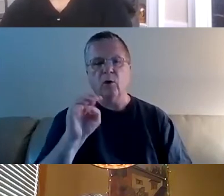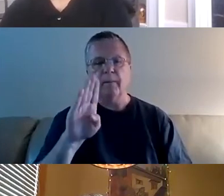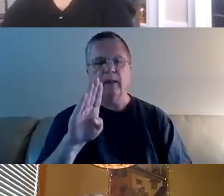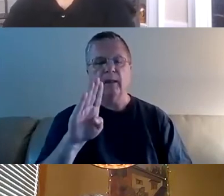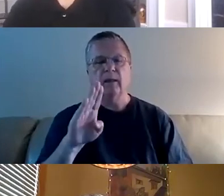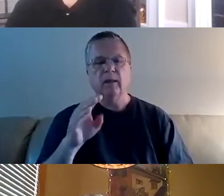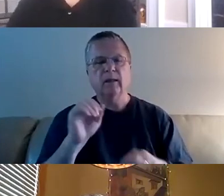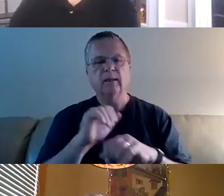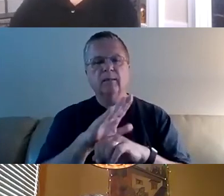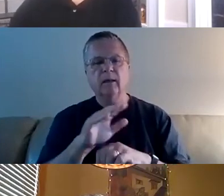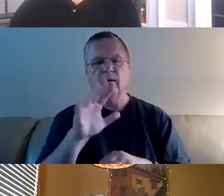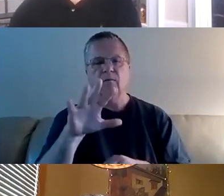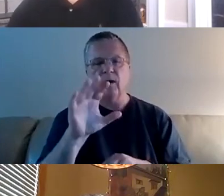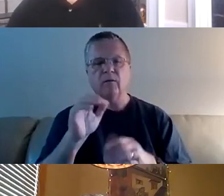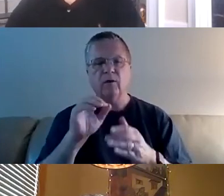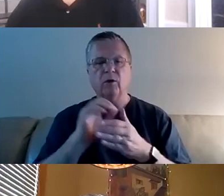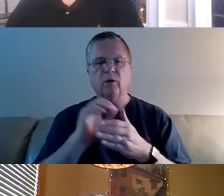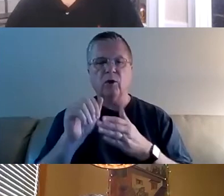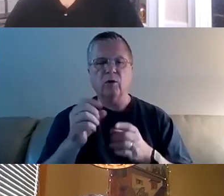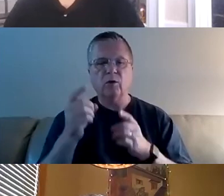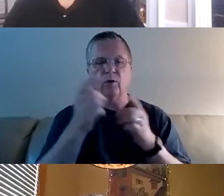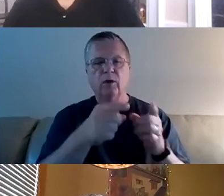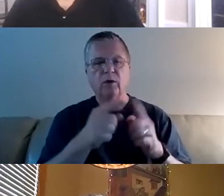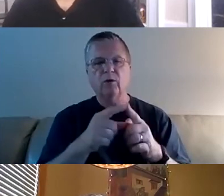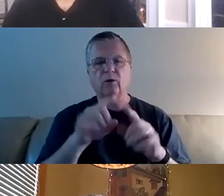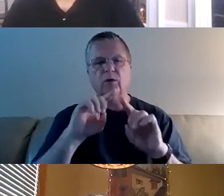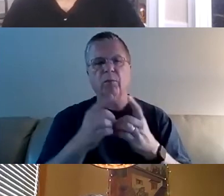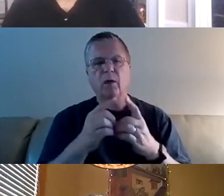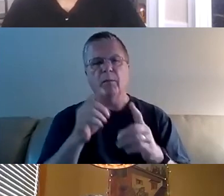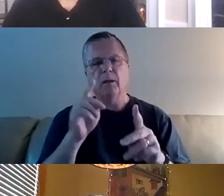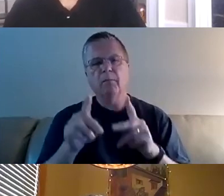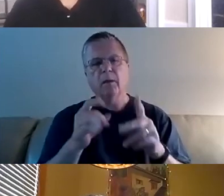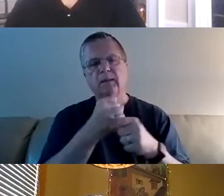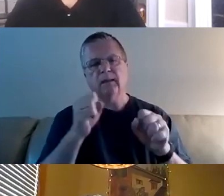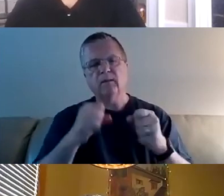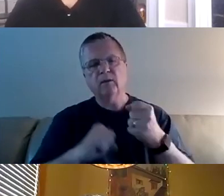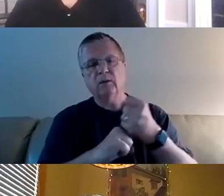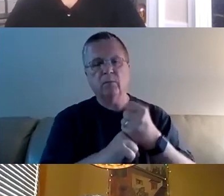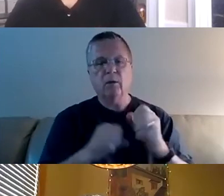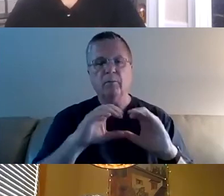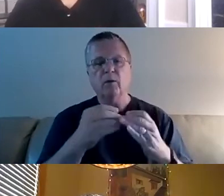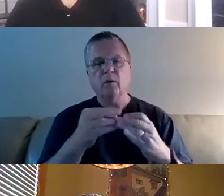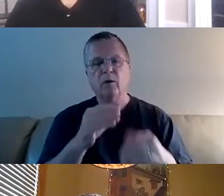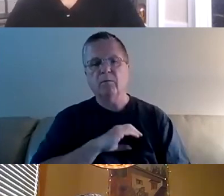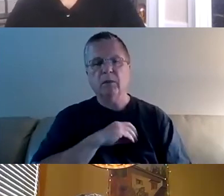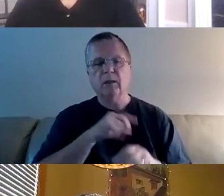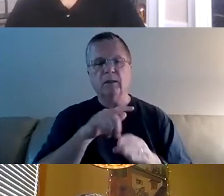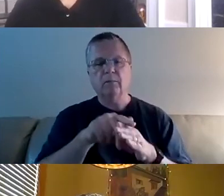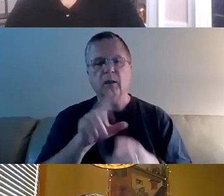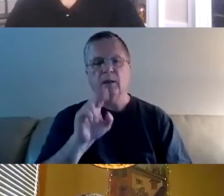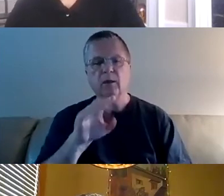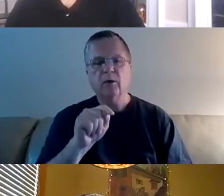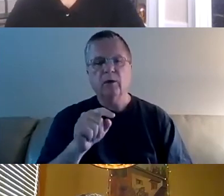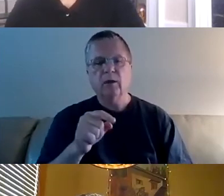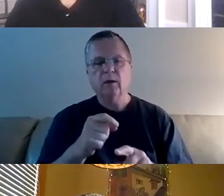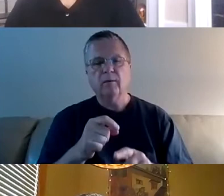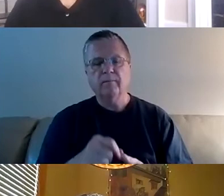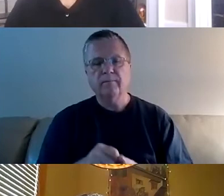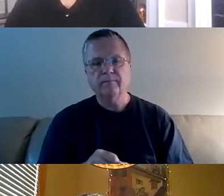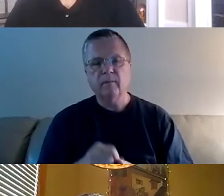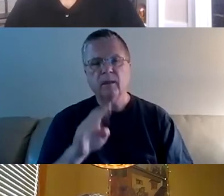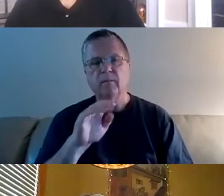$500 donation to the Department of Public Safety to support the Bureau of Police Mounted Unit from Kathleen. Bill